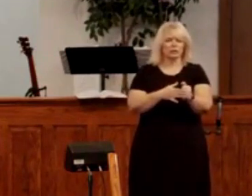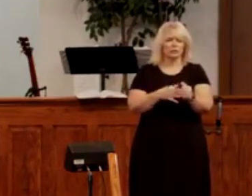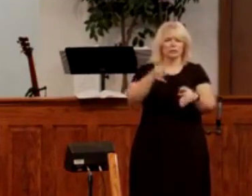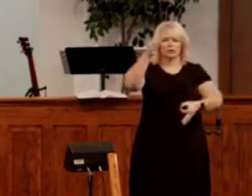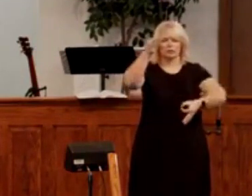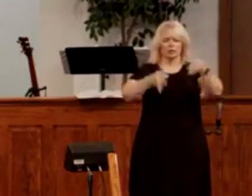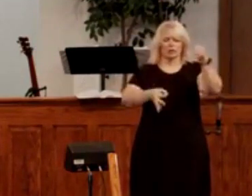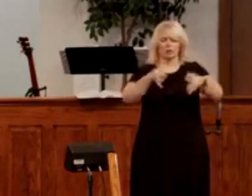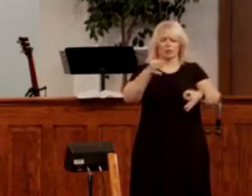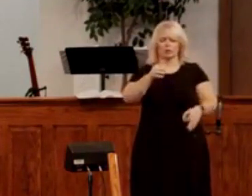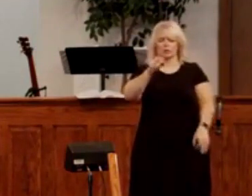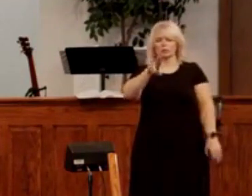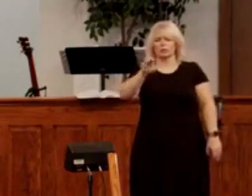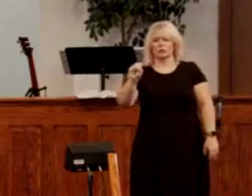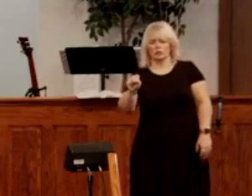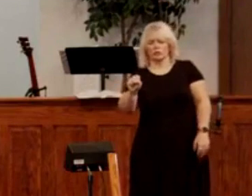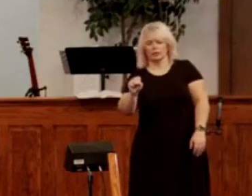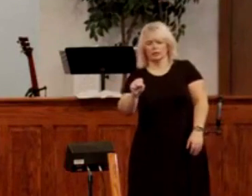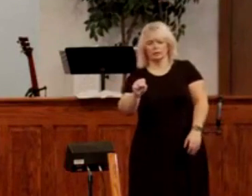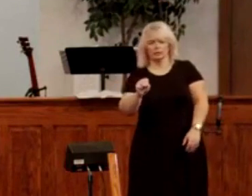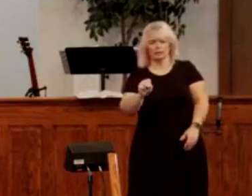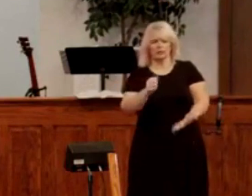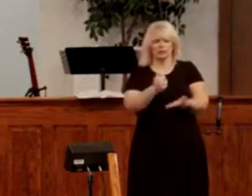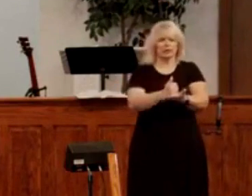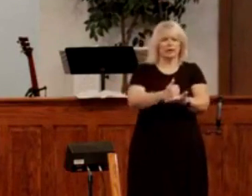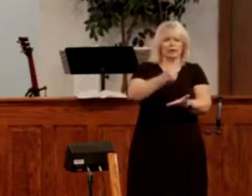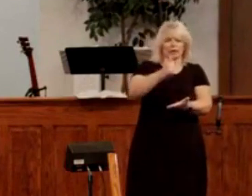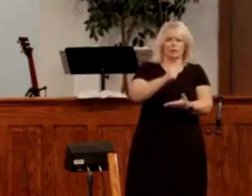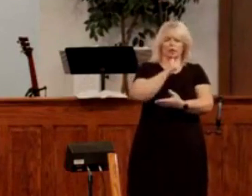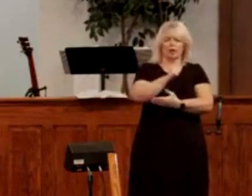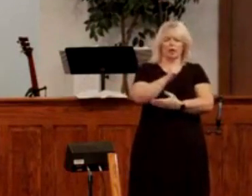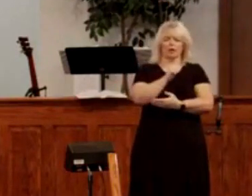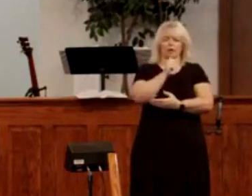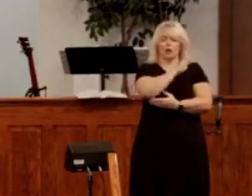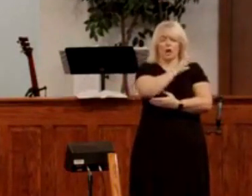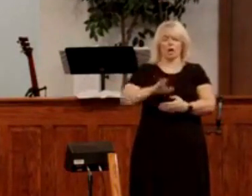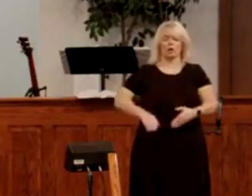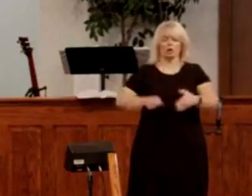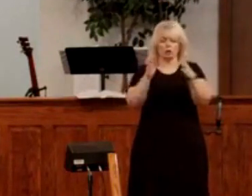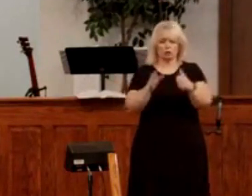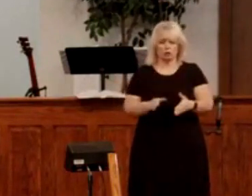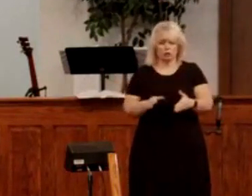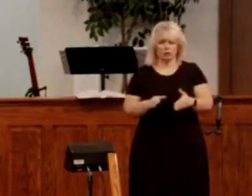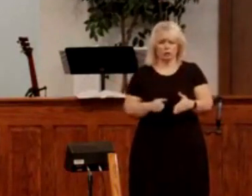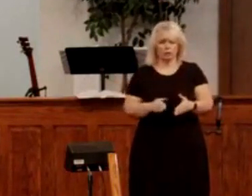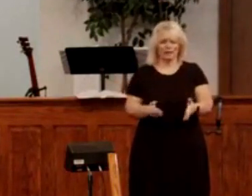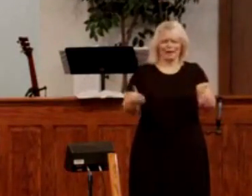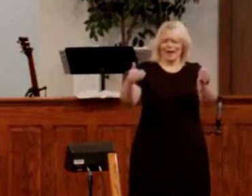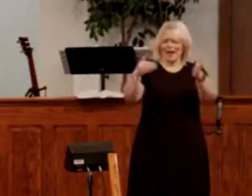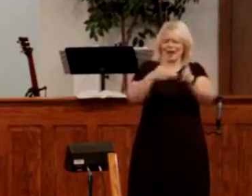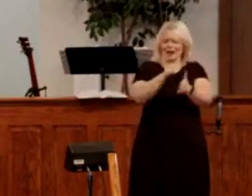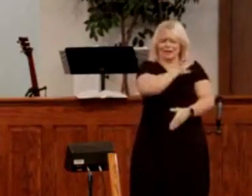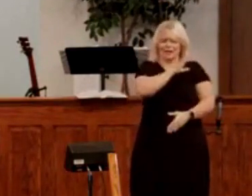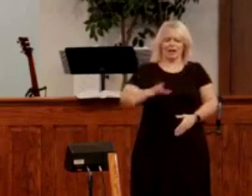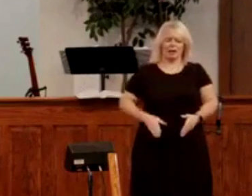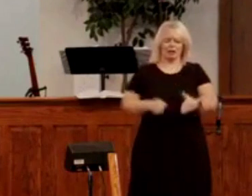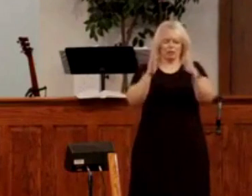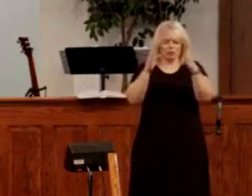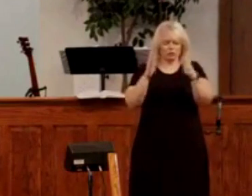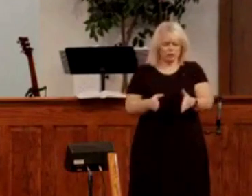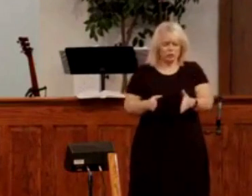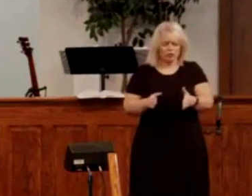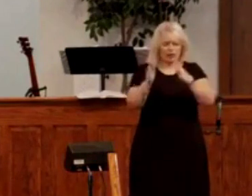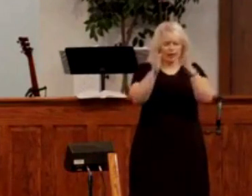United States has adopted not simply a non-Christian, but a distinctively anti-Christian stance and